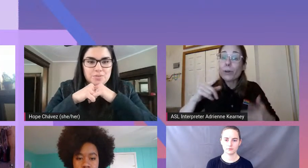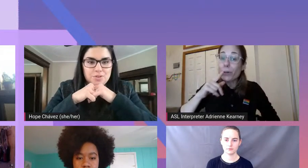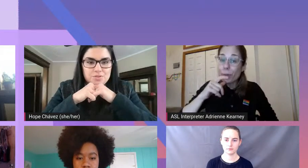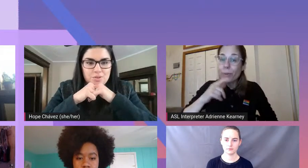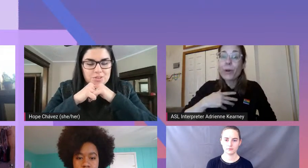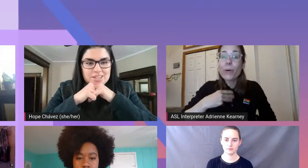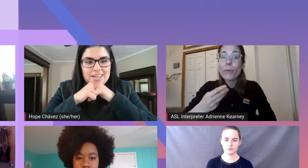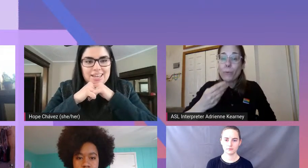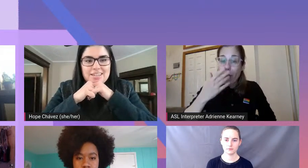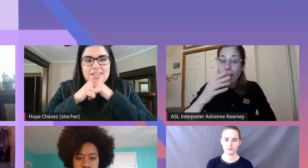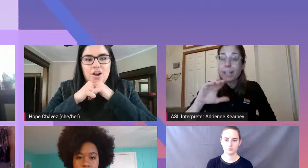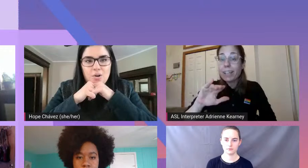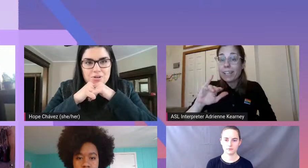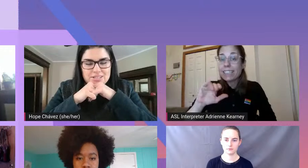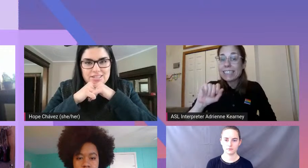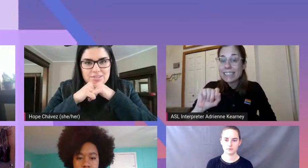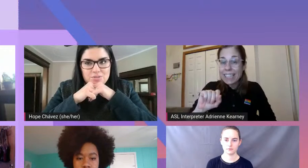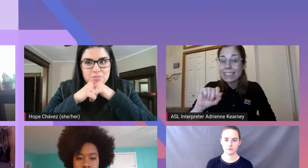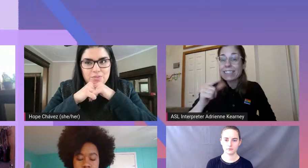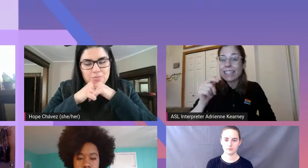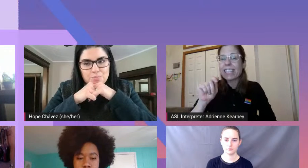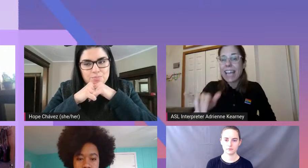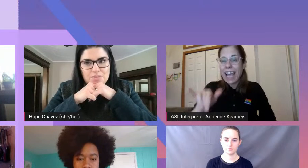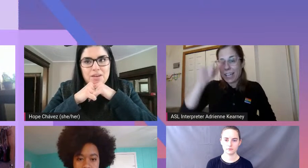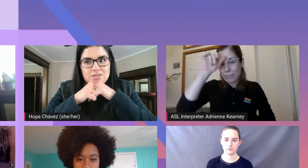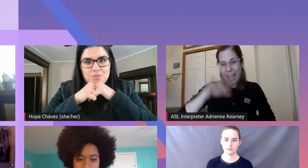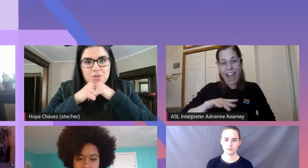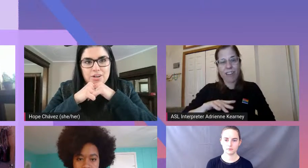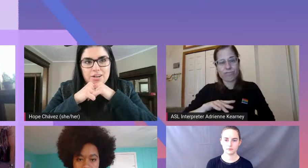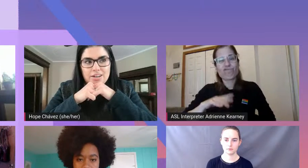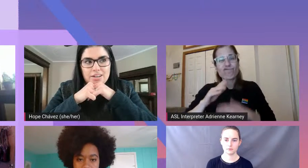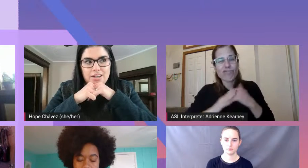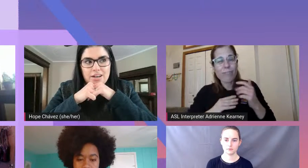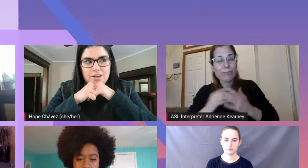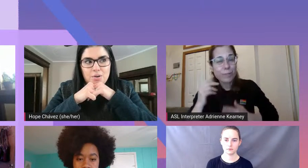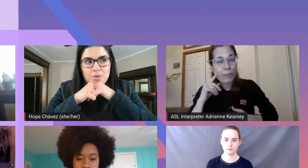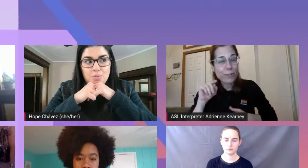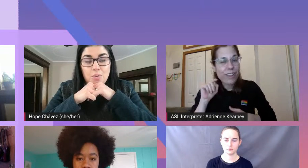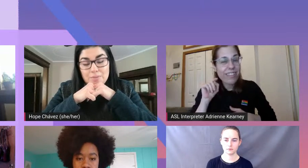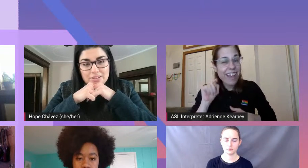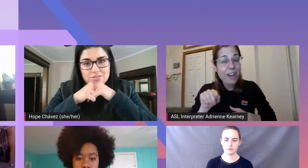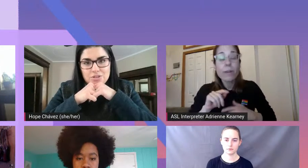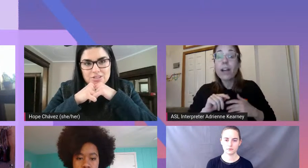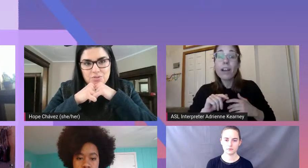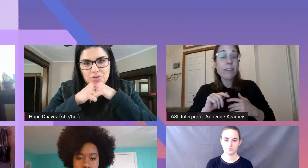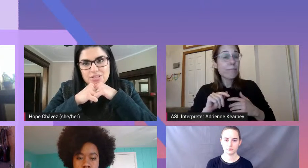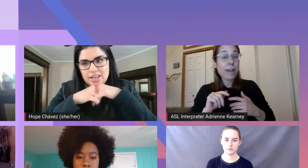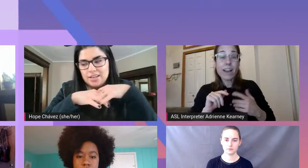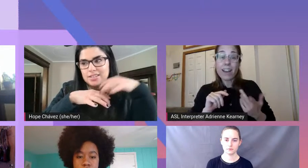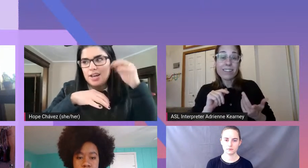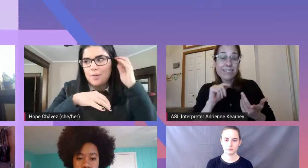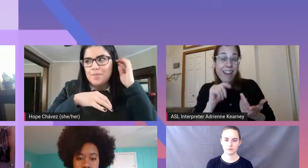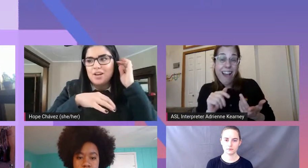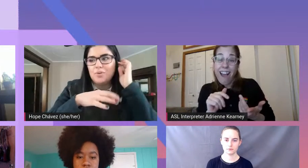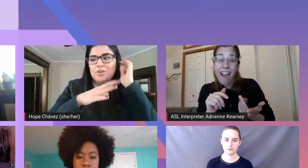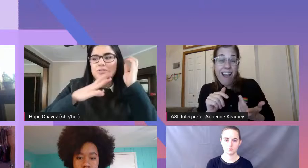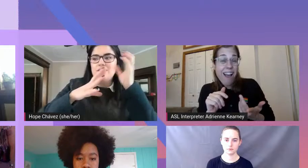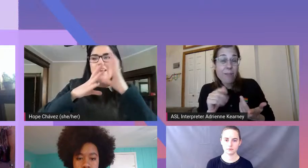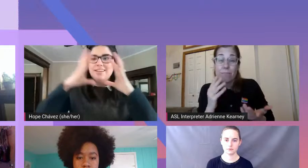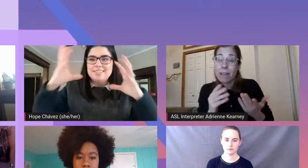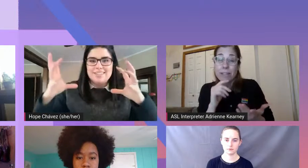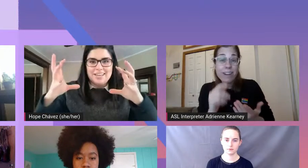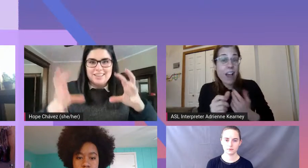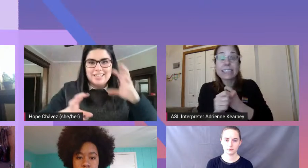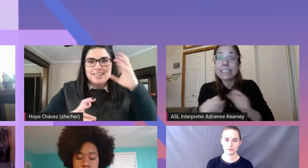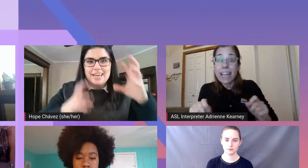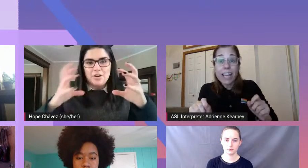comfortable space for those folks. It is not always a safe space for women, trans folks, and anyone who's